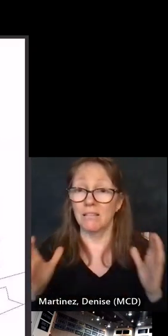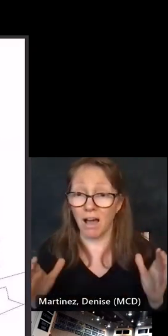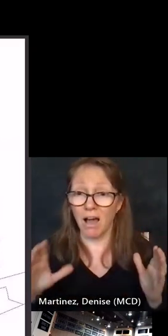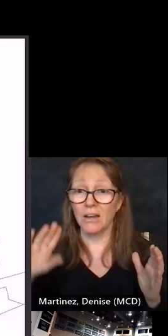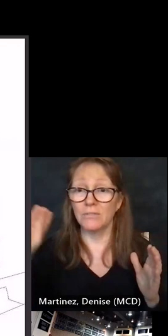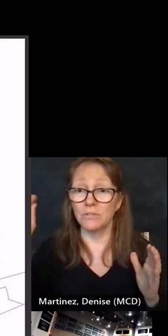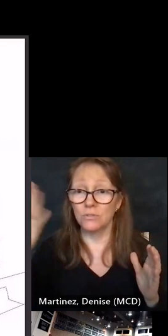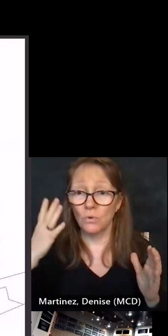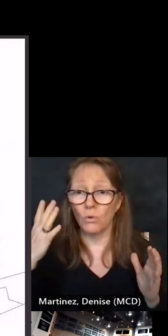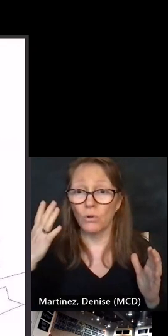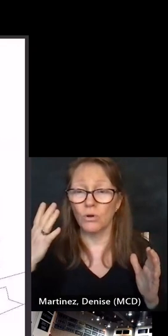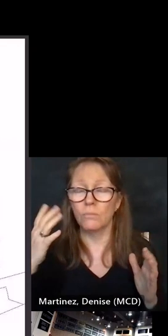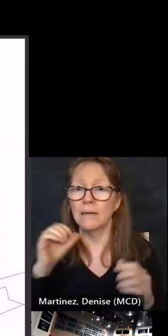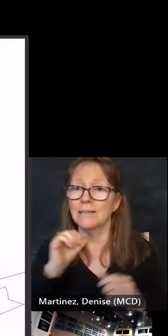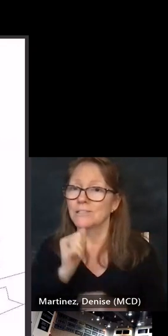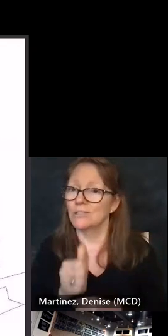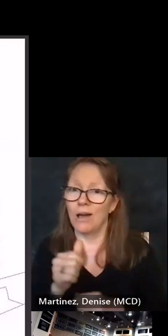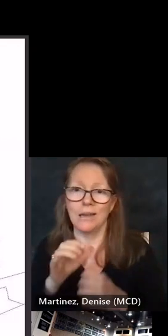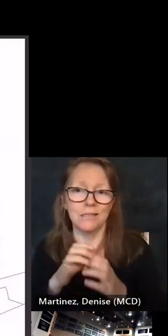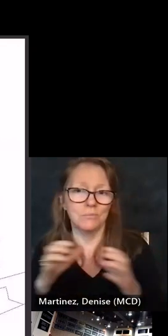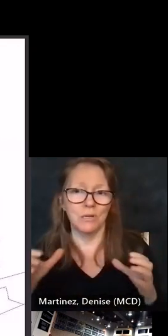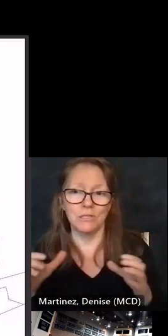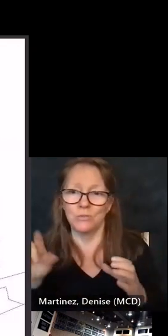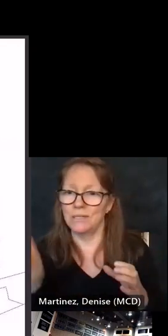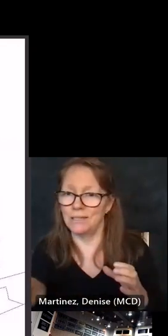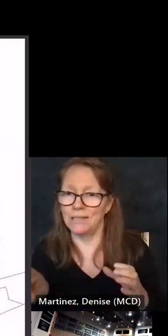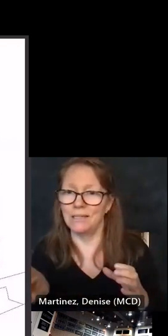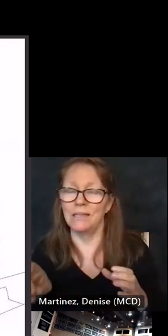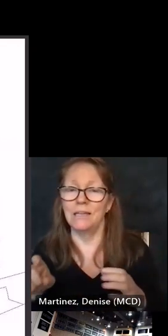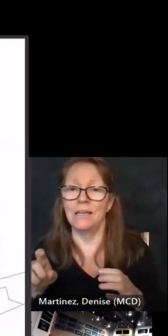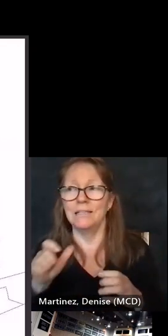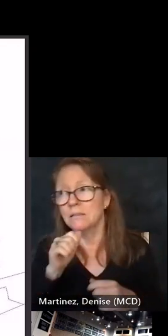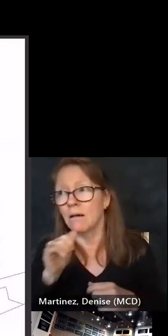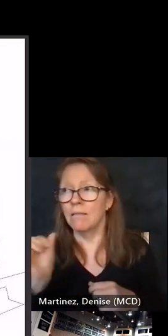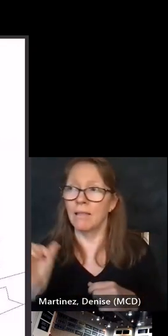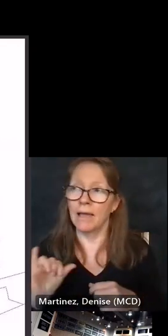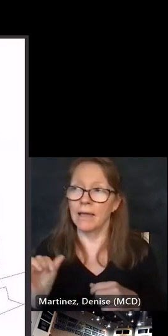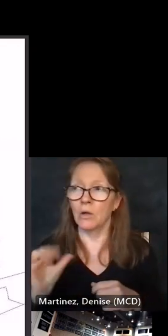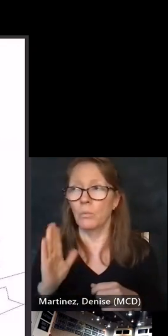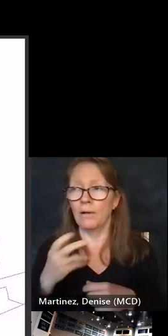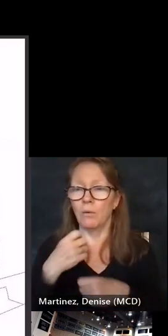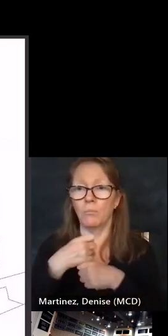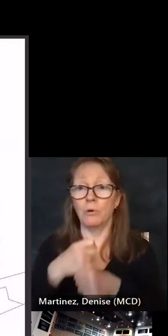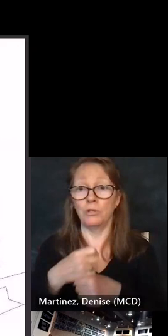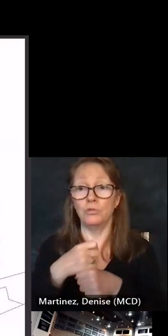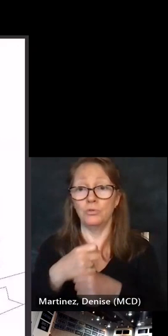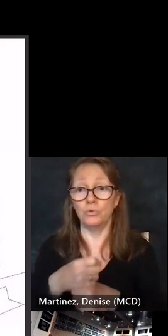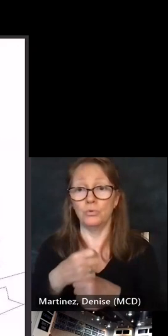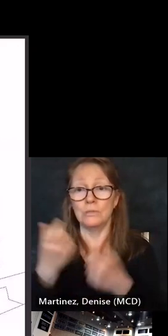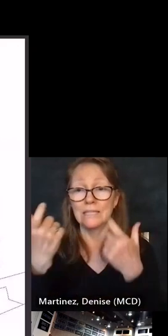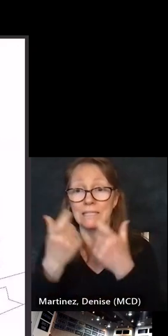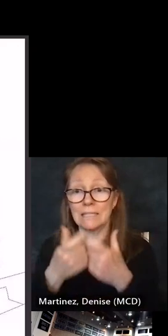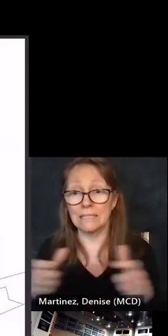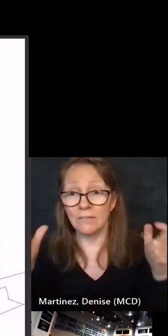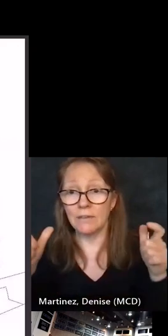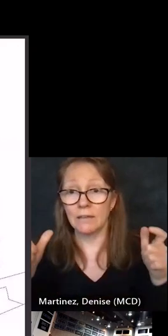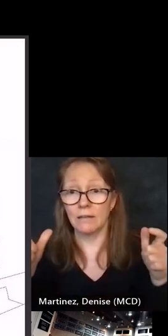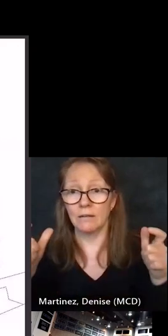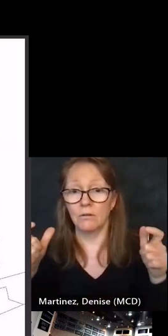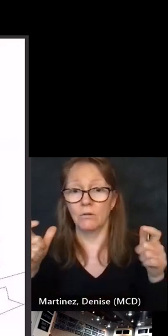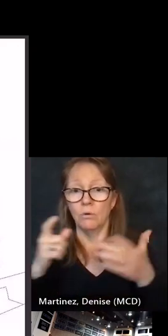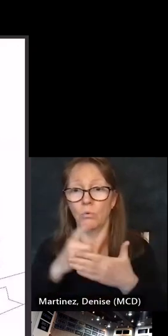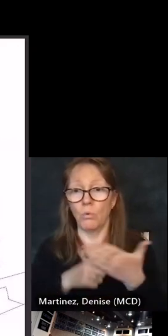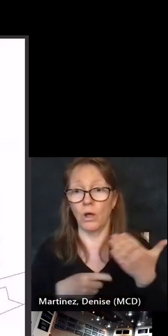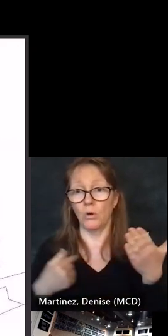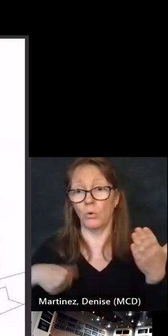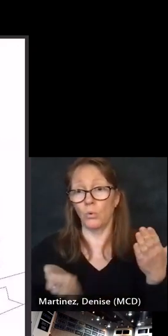not as much as we need. It's not as if it would, you know, kind of reduce significantly what we expect we